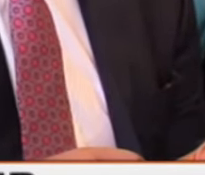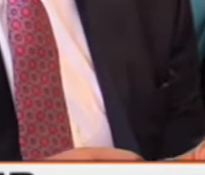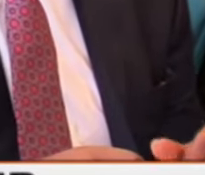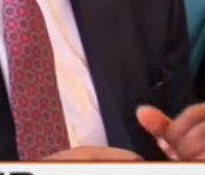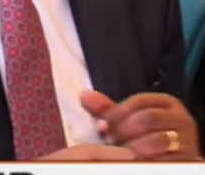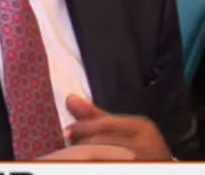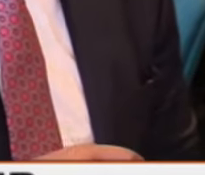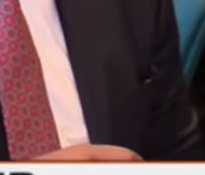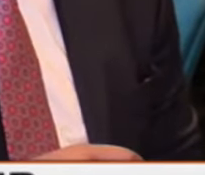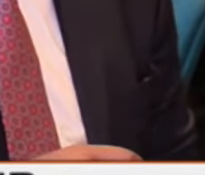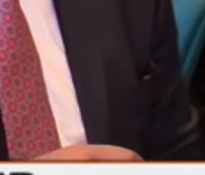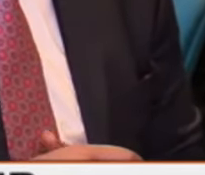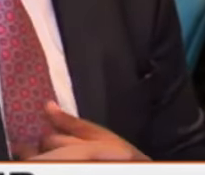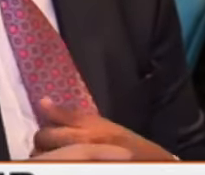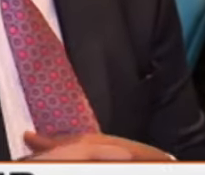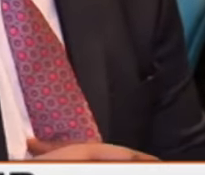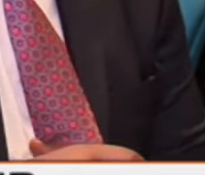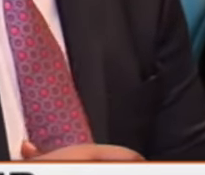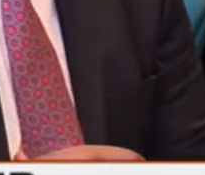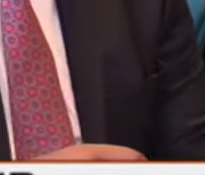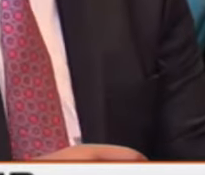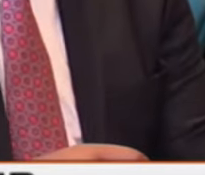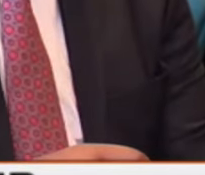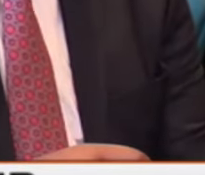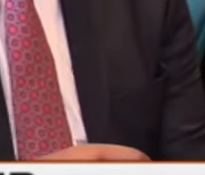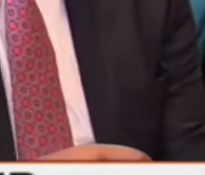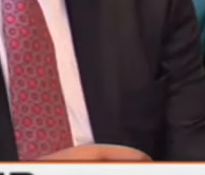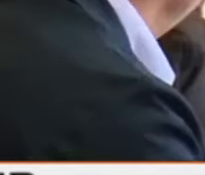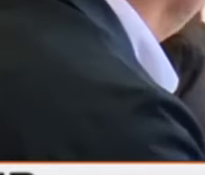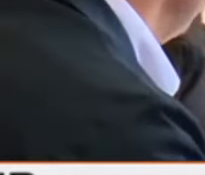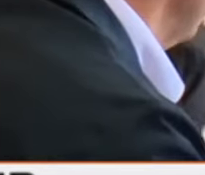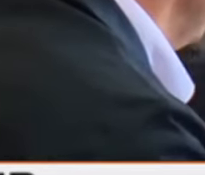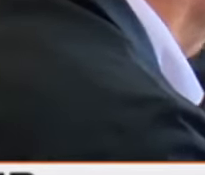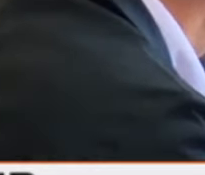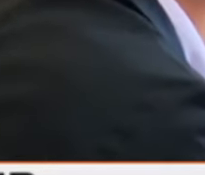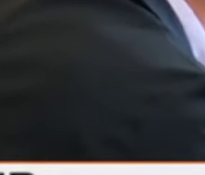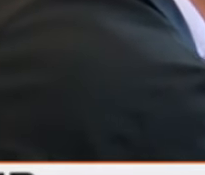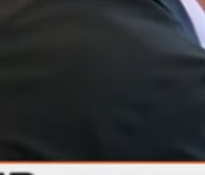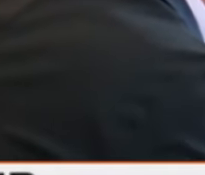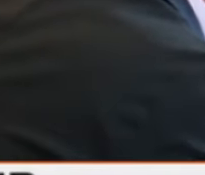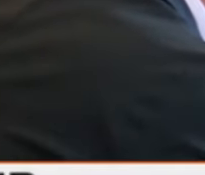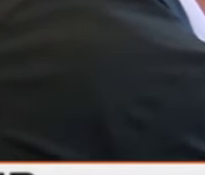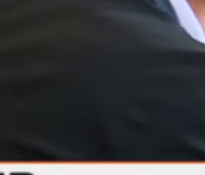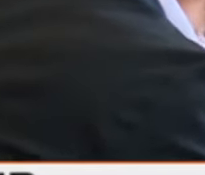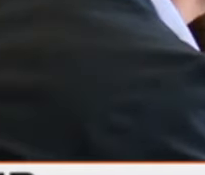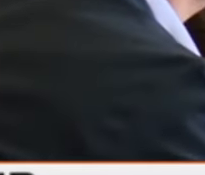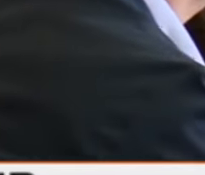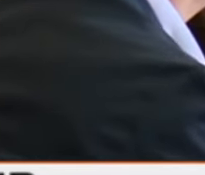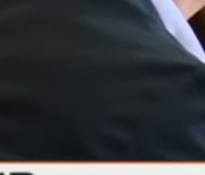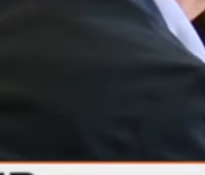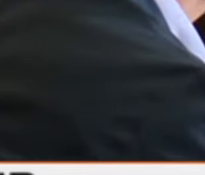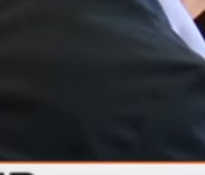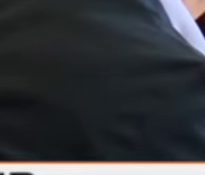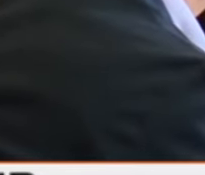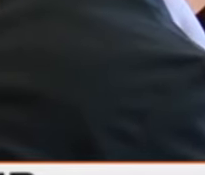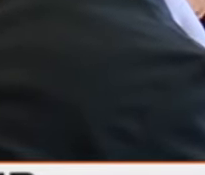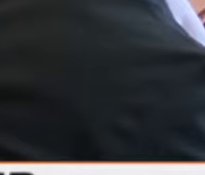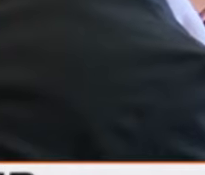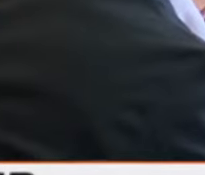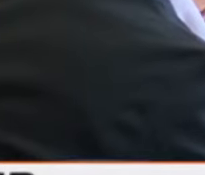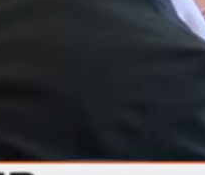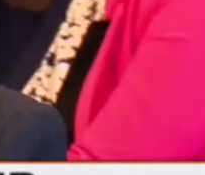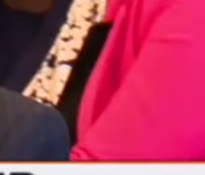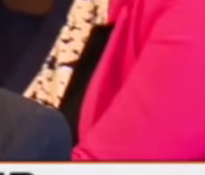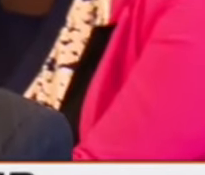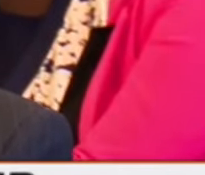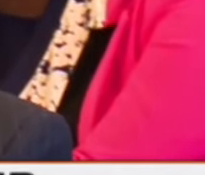Honorable Florence Boring and our chief guest today. The executive, good morning. The sun is out and you're here. My name